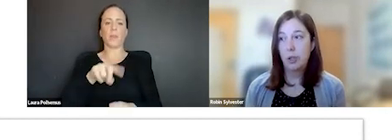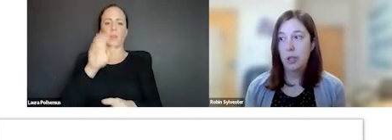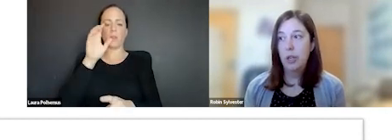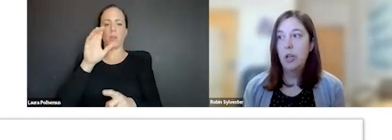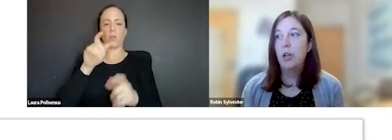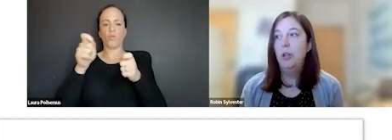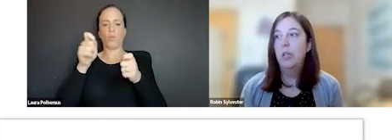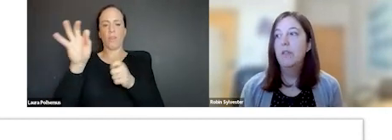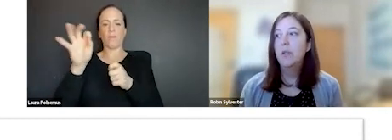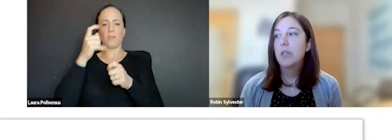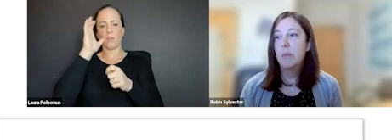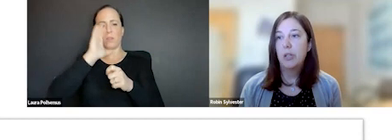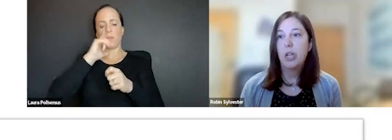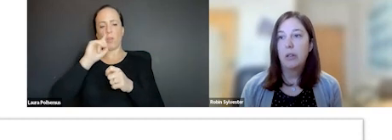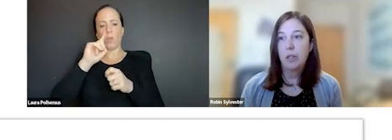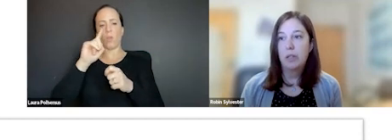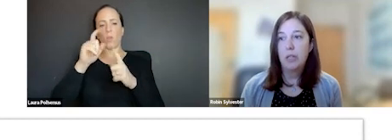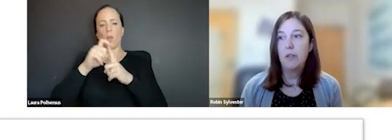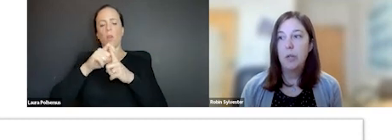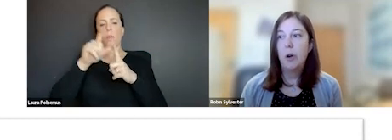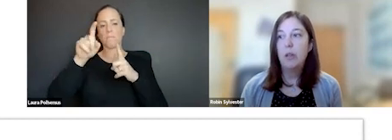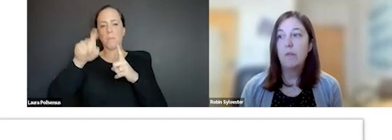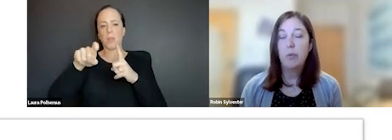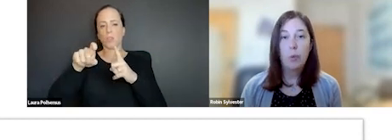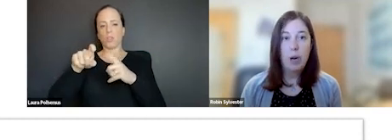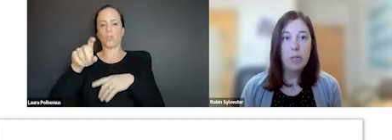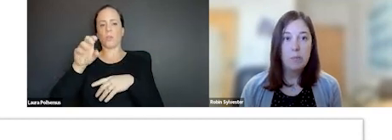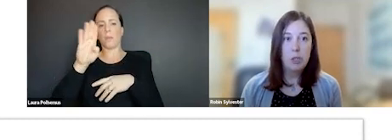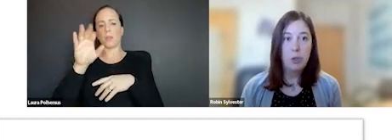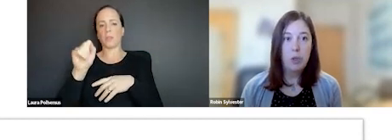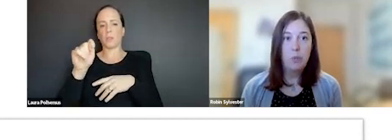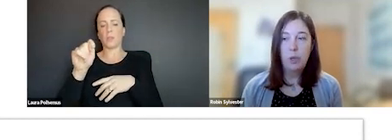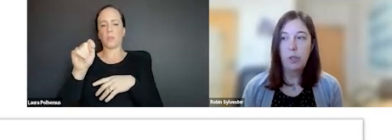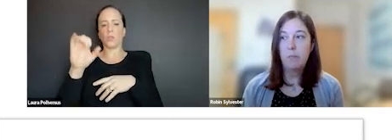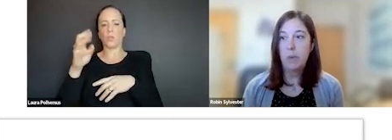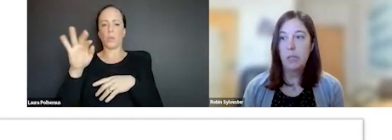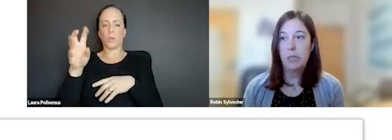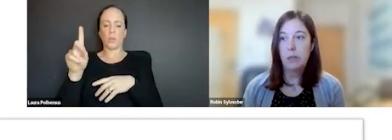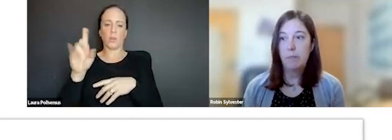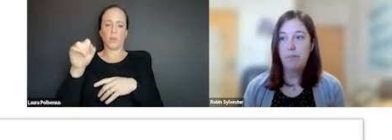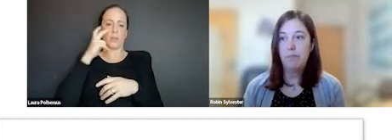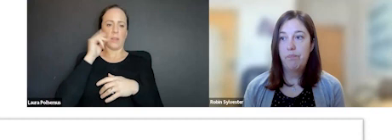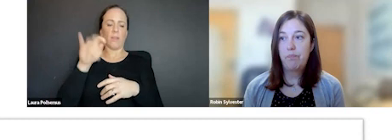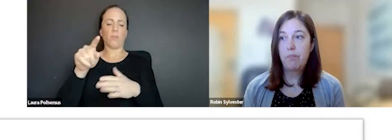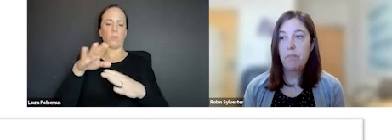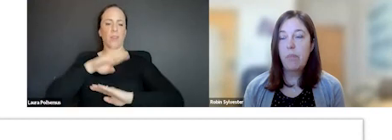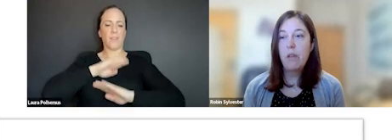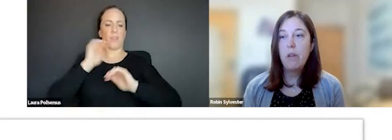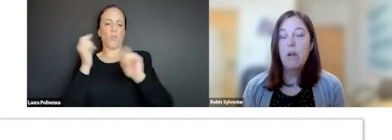and should. You can even do this and make a checklist to see if you meet all of the requirements mentioned with the words must.